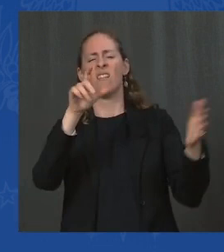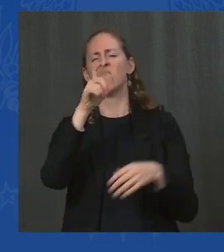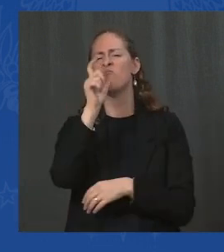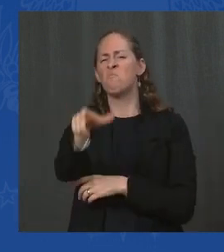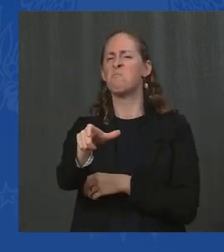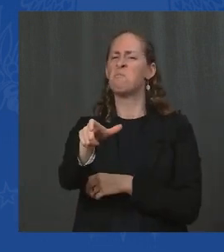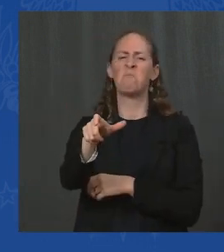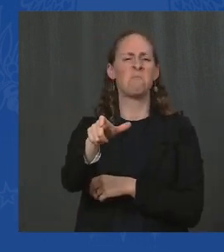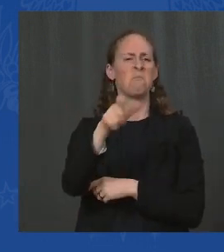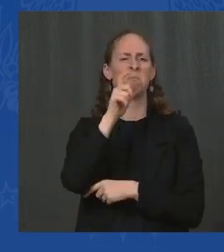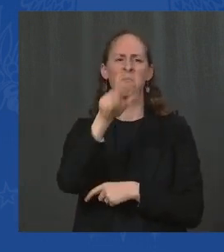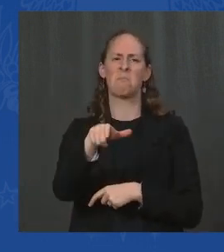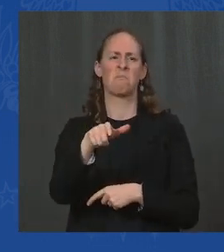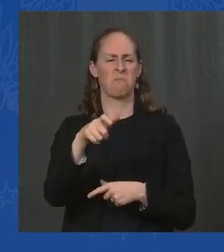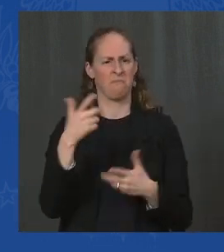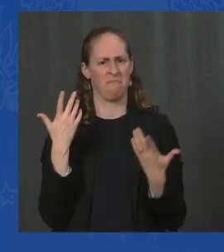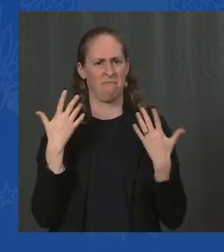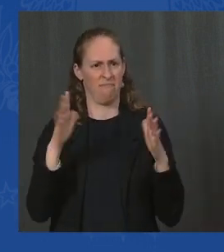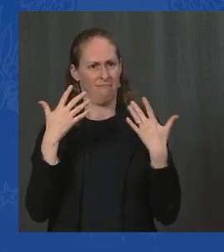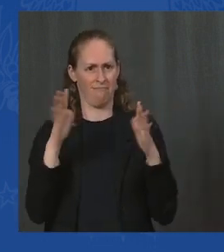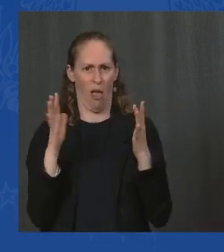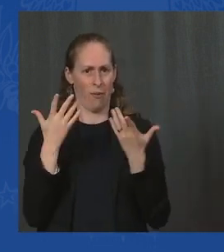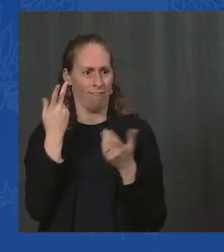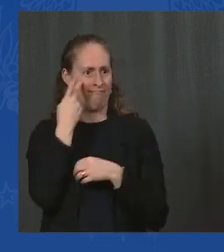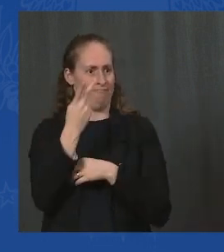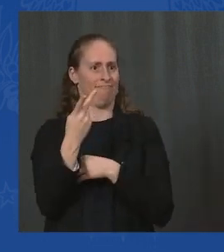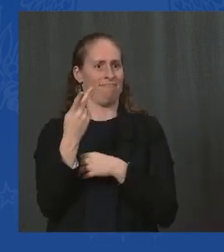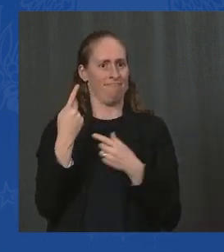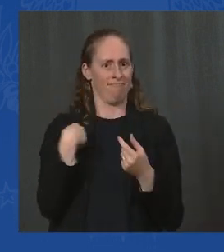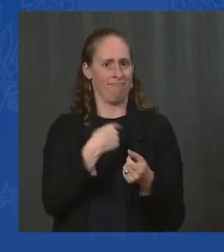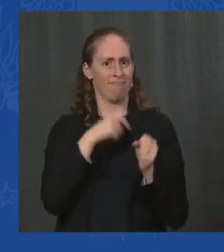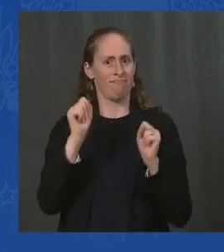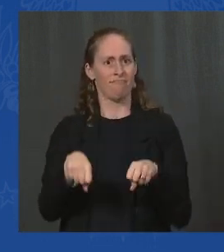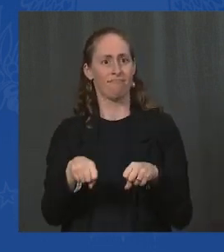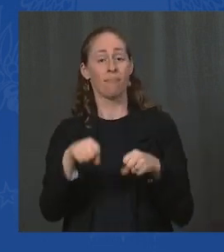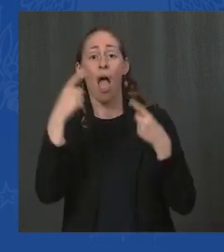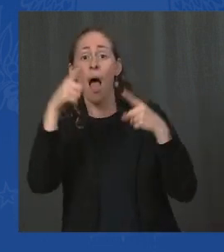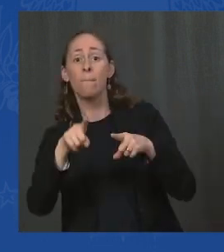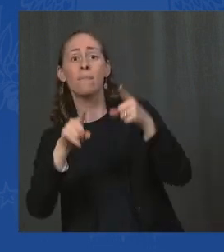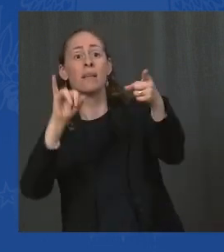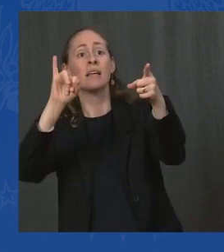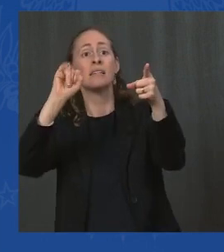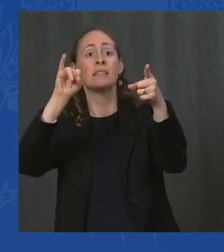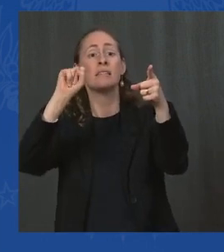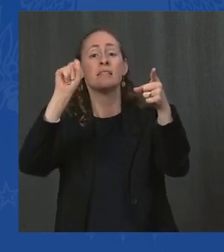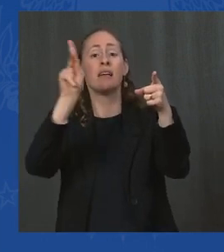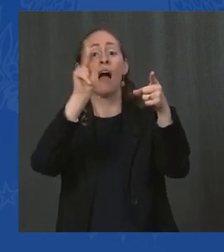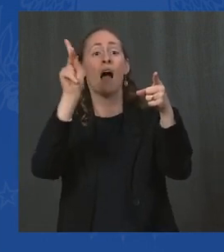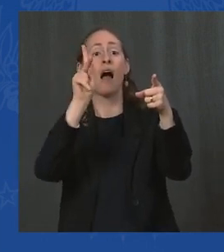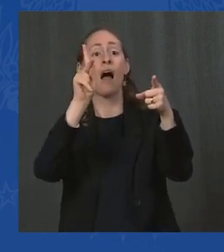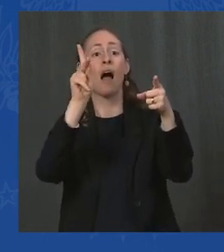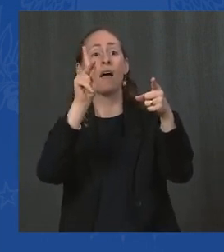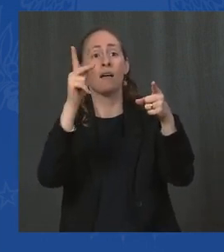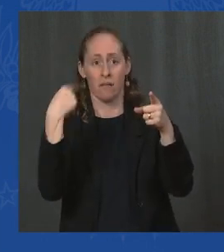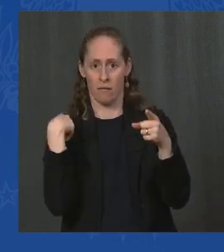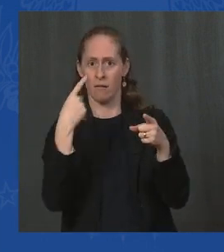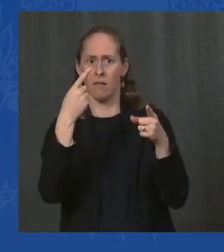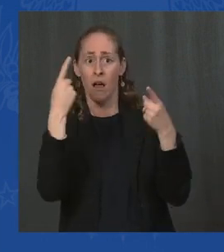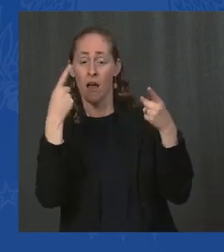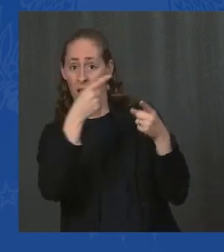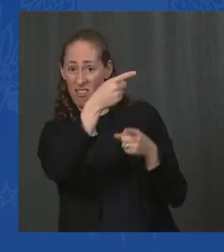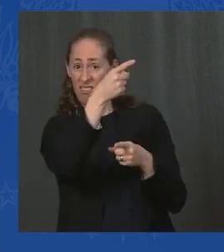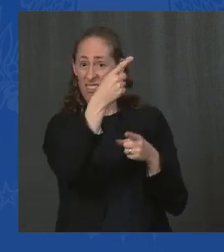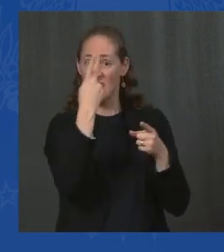week. We struck ISIS-K remotely, days after they murdered 13 of our service